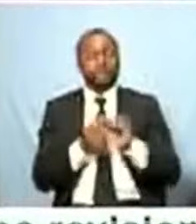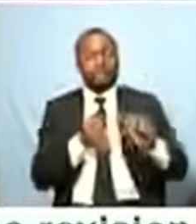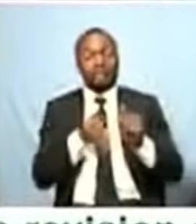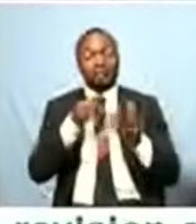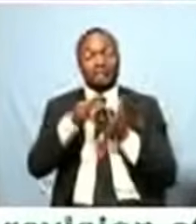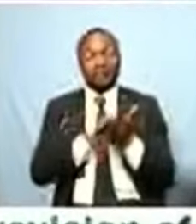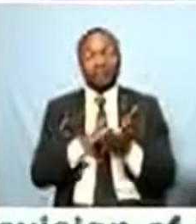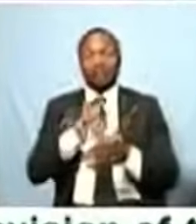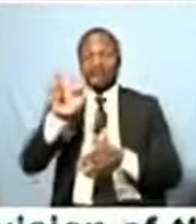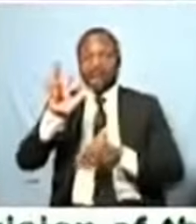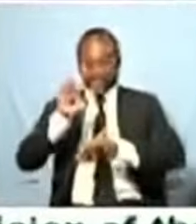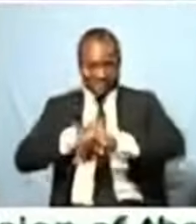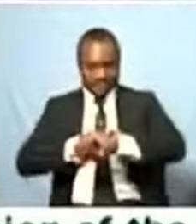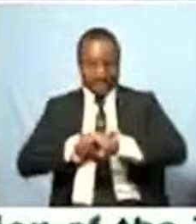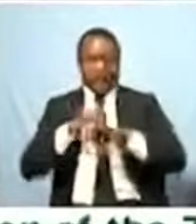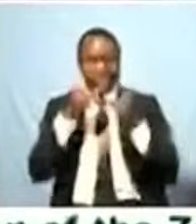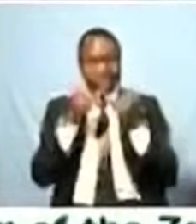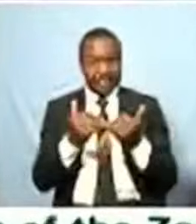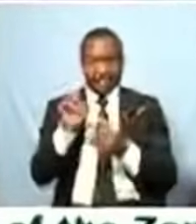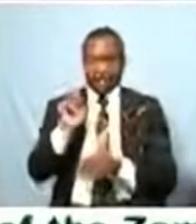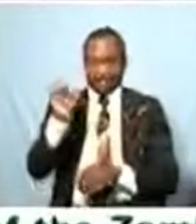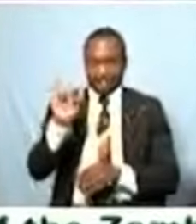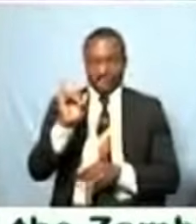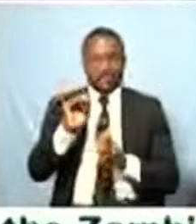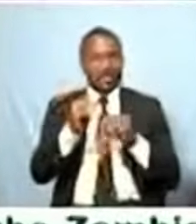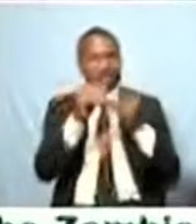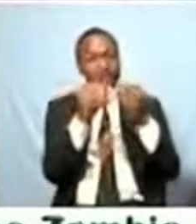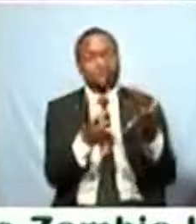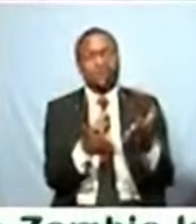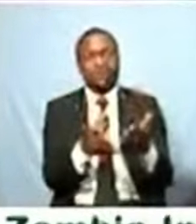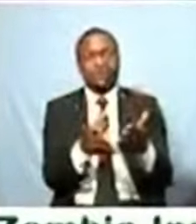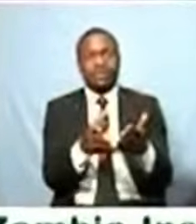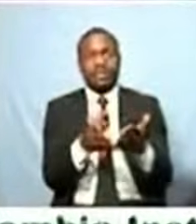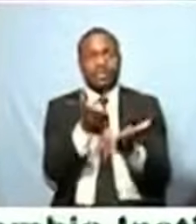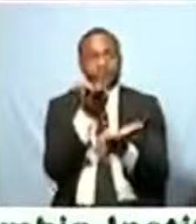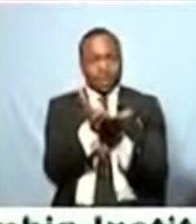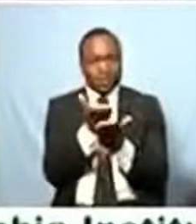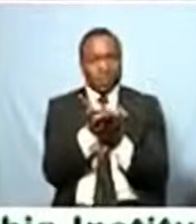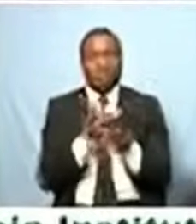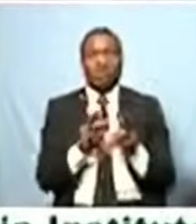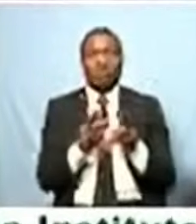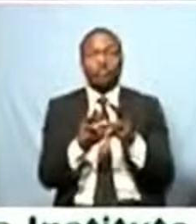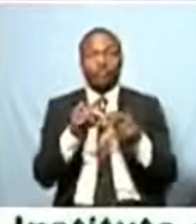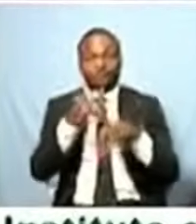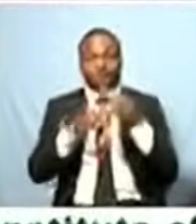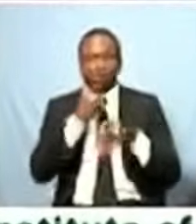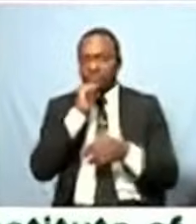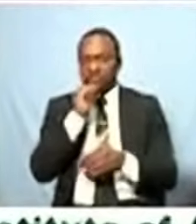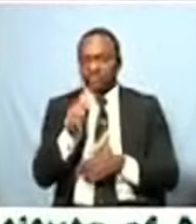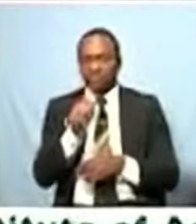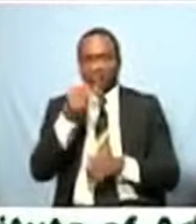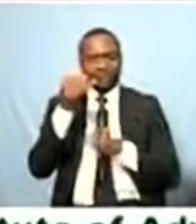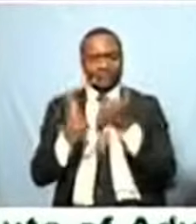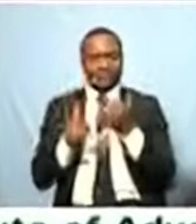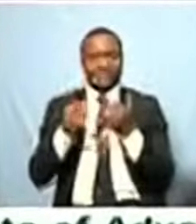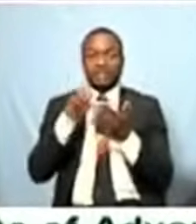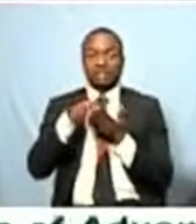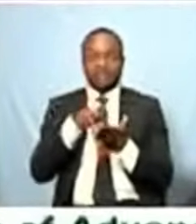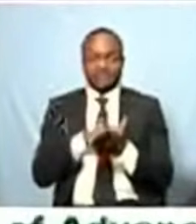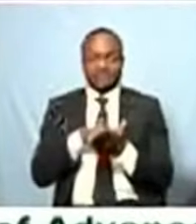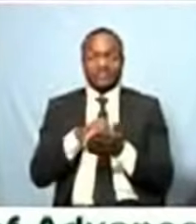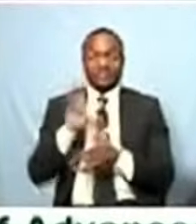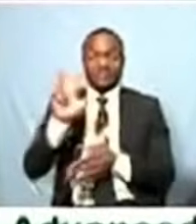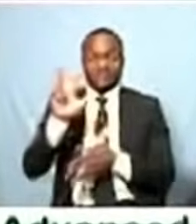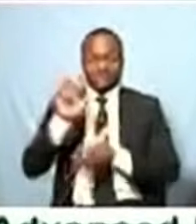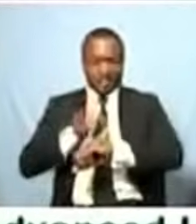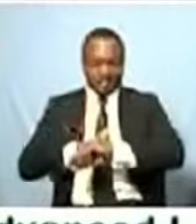3 attempts, currently the SI provides for an appeal option, meaning you've not been able to finish your exams in the